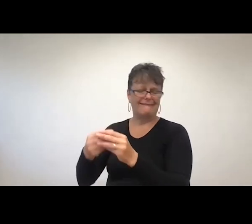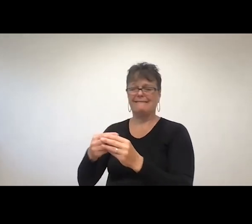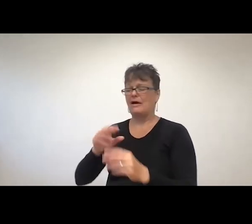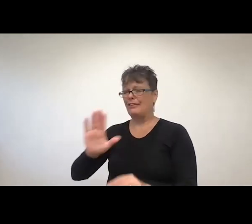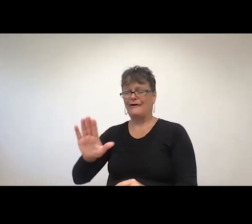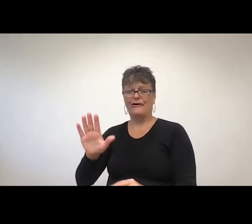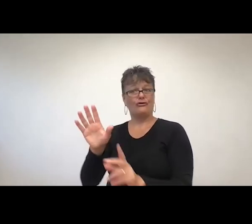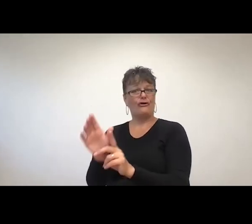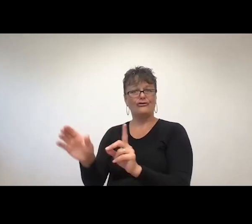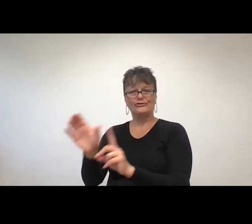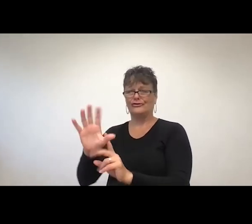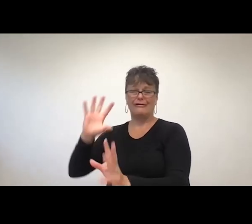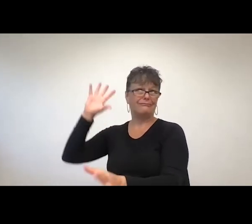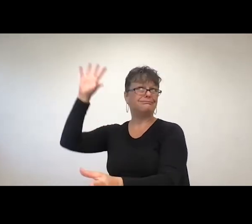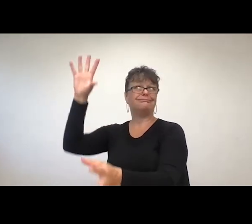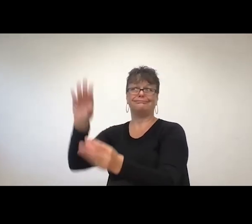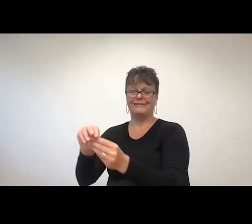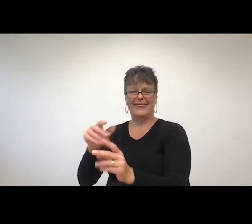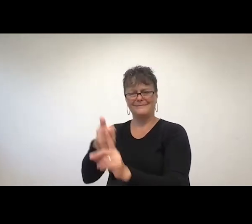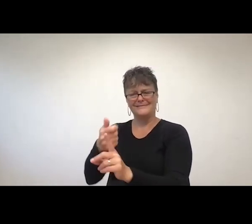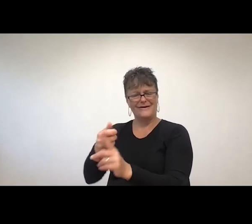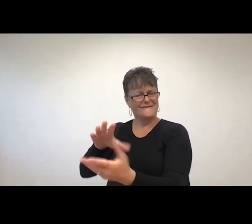wealth, things that they have learned from